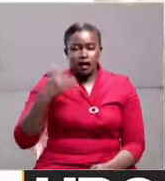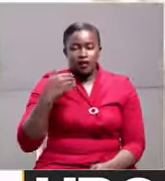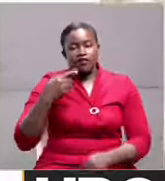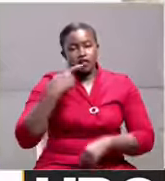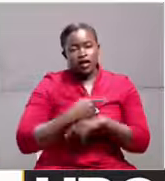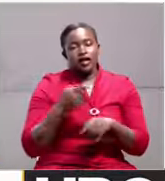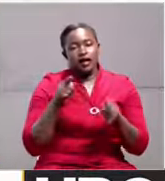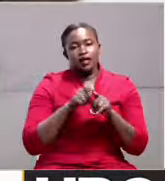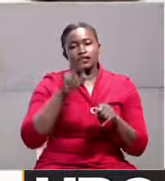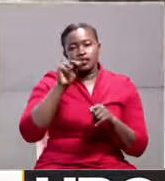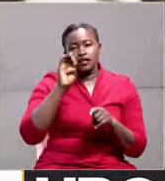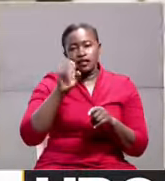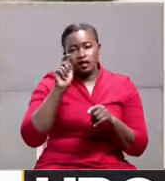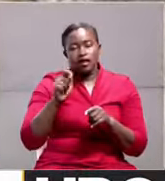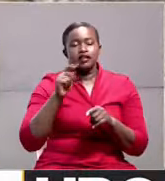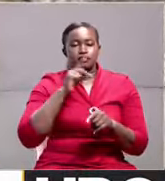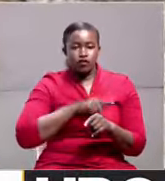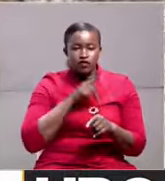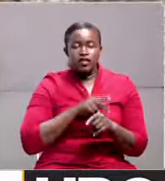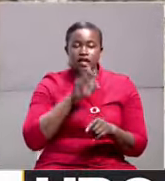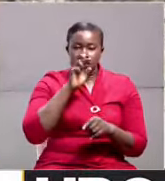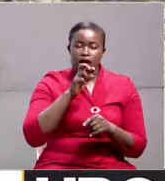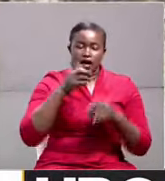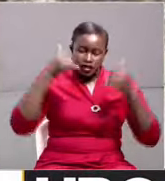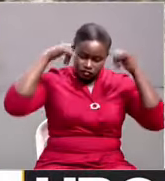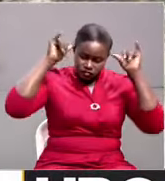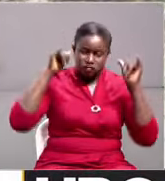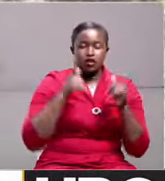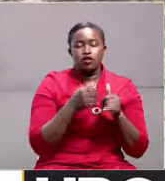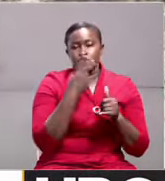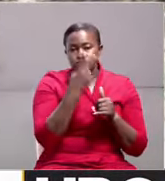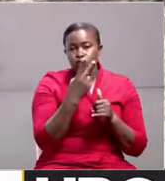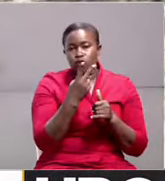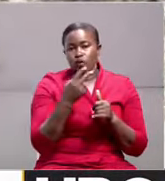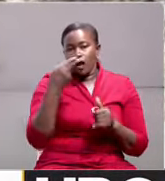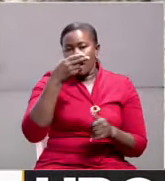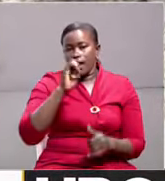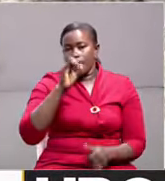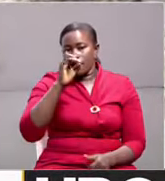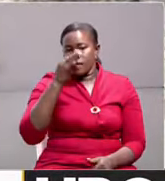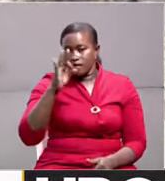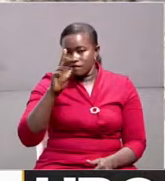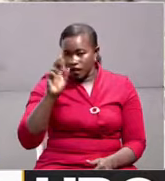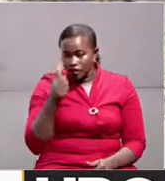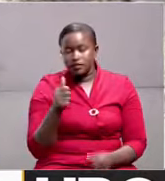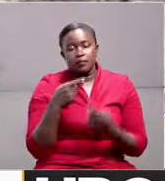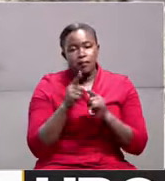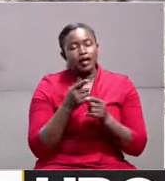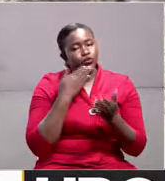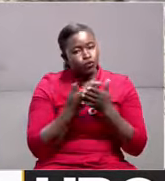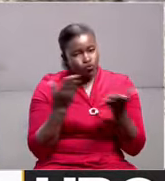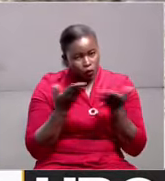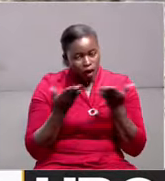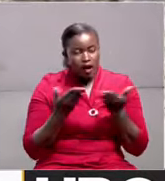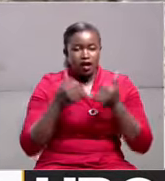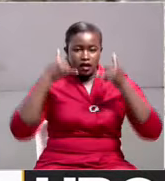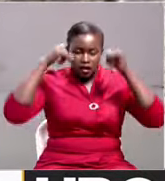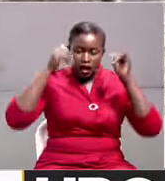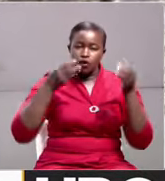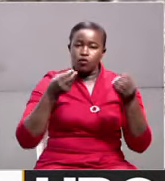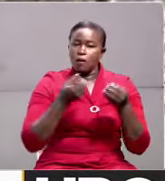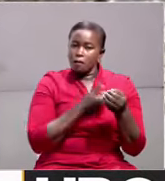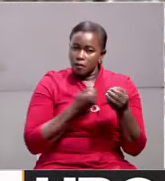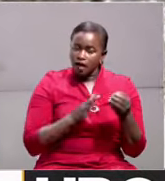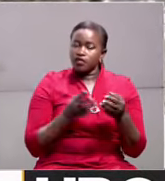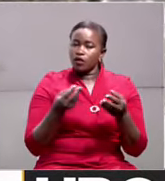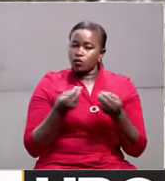net profit. These are 8 cows. The 2 cows are heifers. But the beauty of it is these cows gives us, the mothers